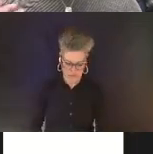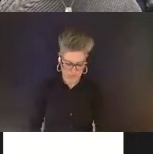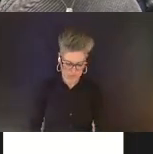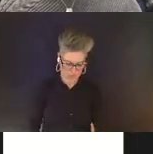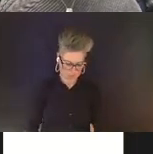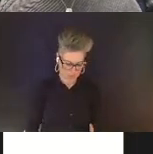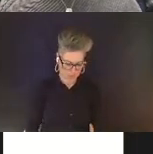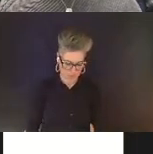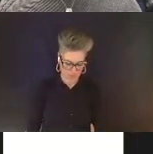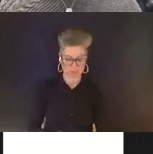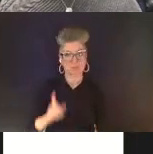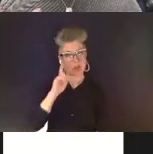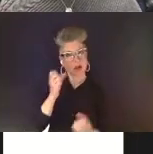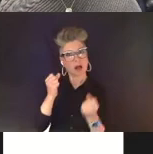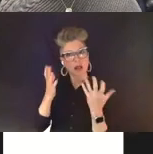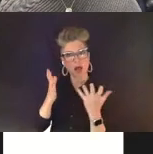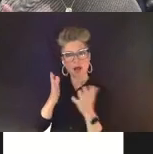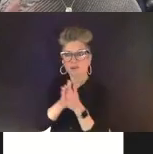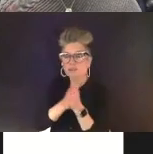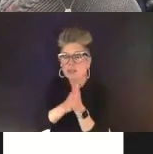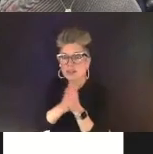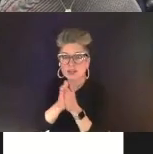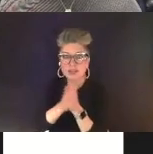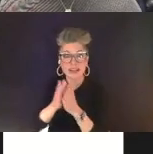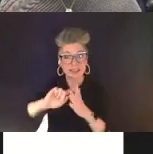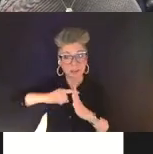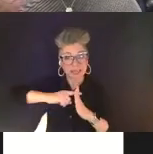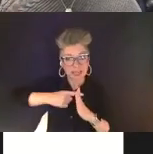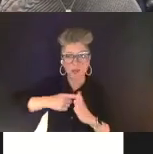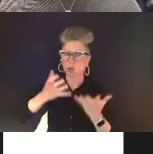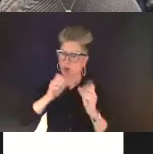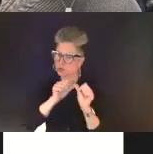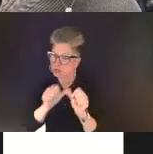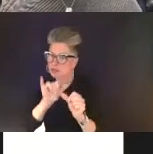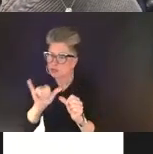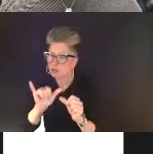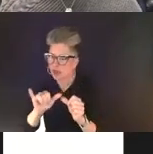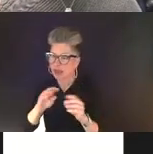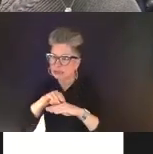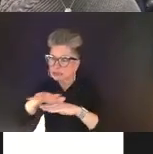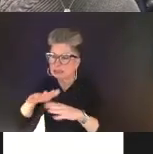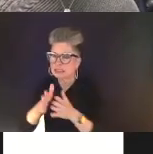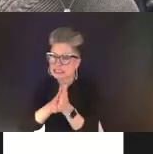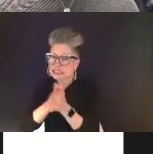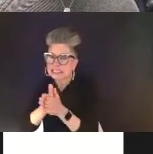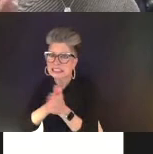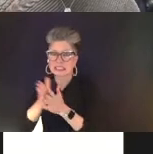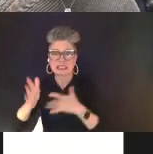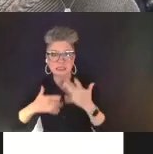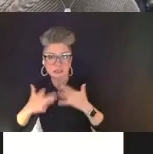of interest initially, and we want to make sure that that momentum continues. We want to make sure that everyone gets vaccinated, especially those that